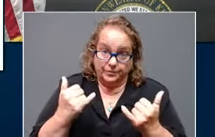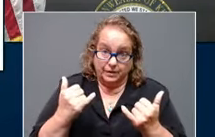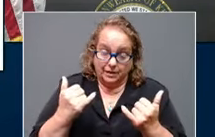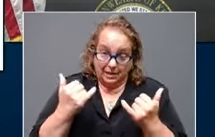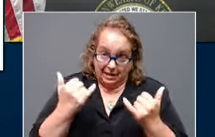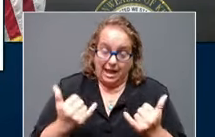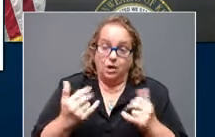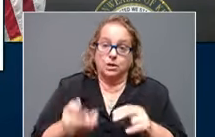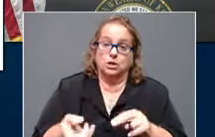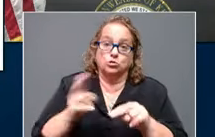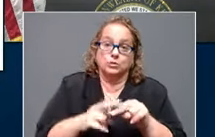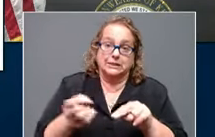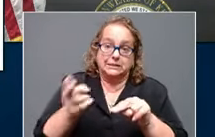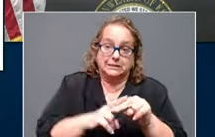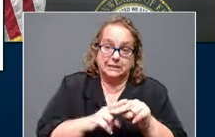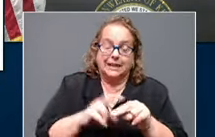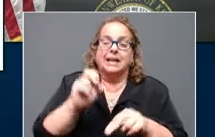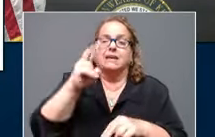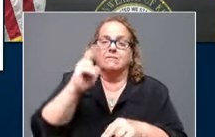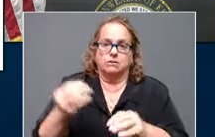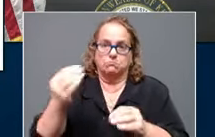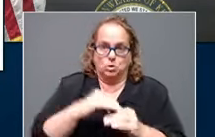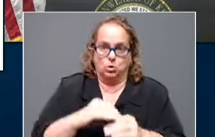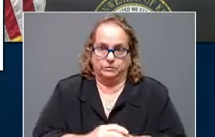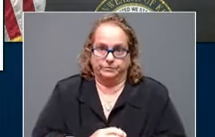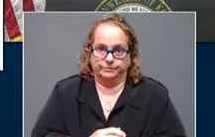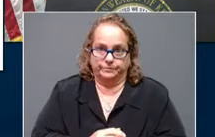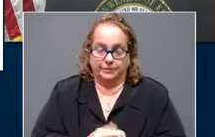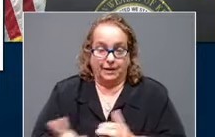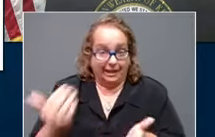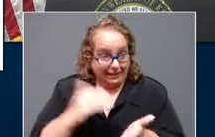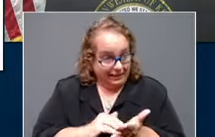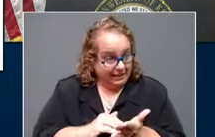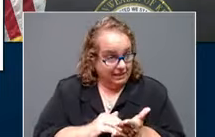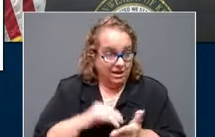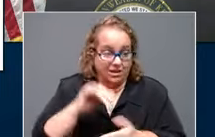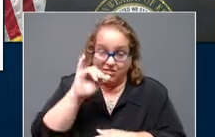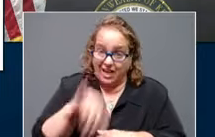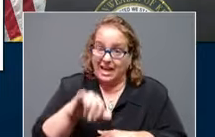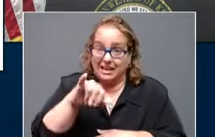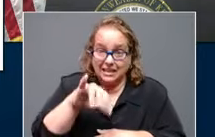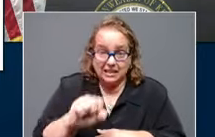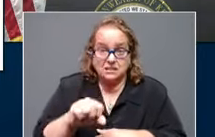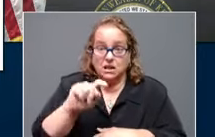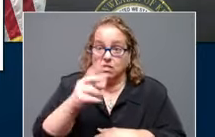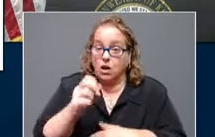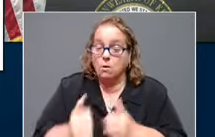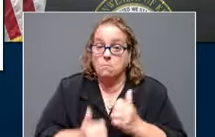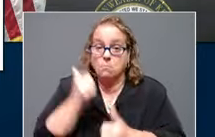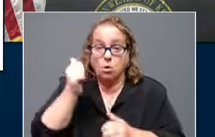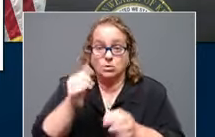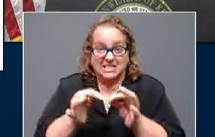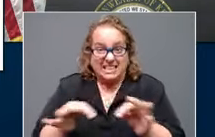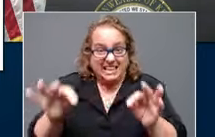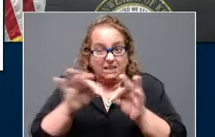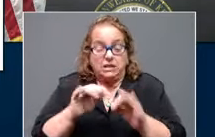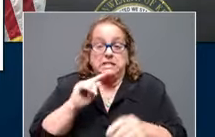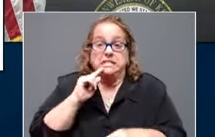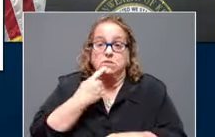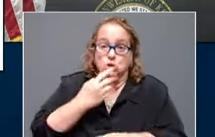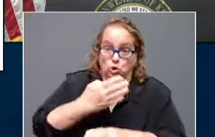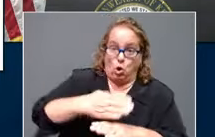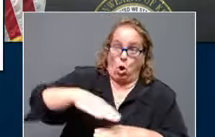in the hospital for COVID every 2 weeks. Faster than we've ever seen, fast enough that it can get out of